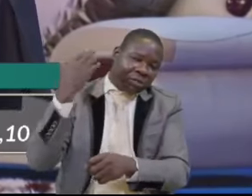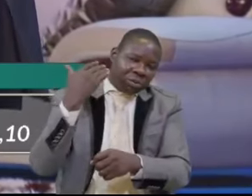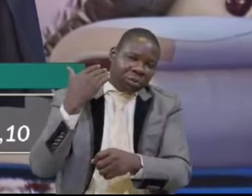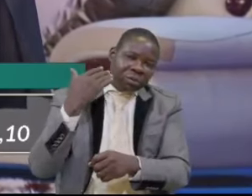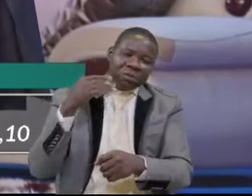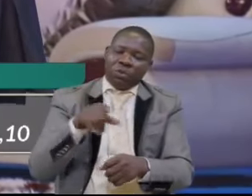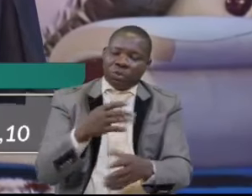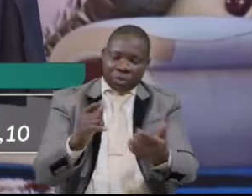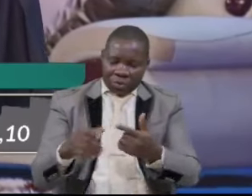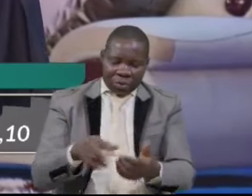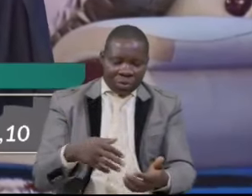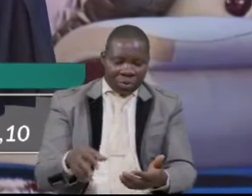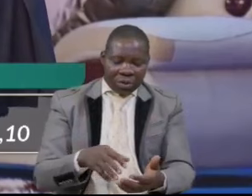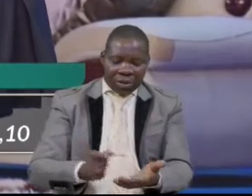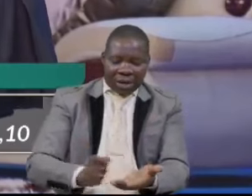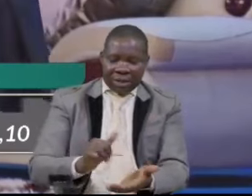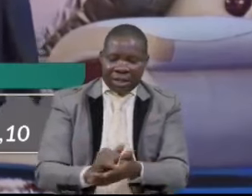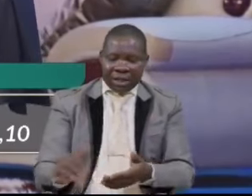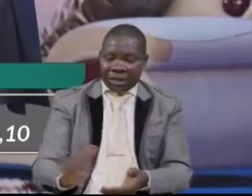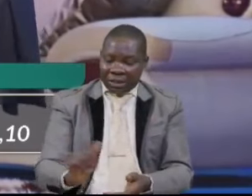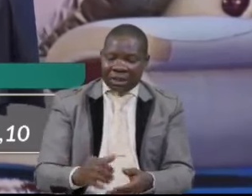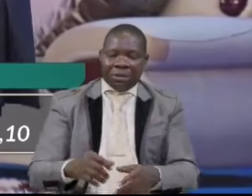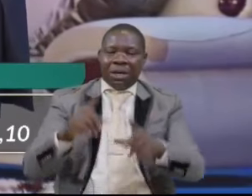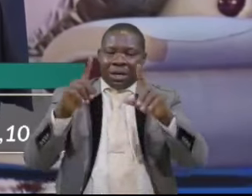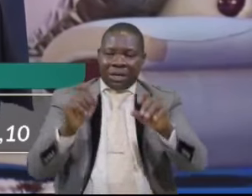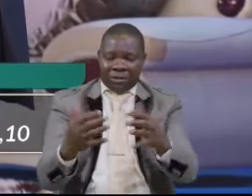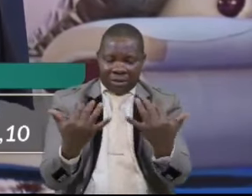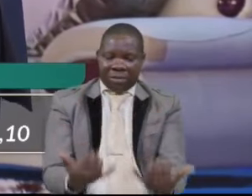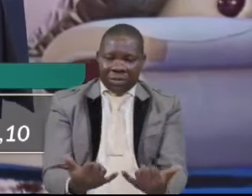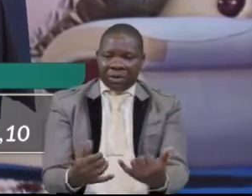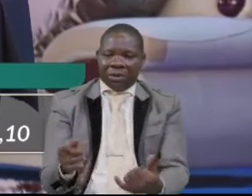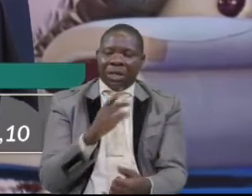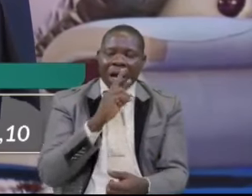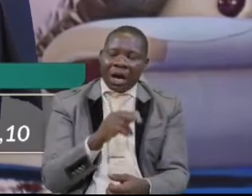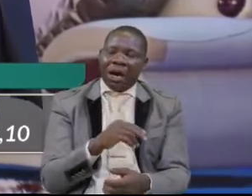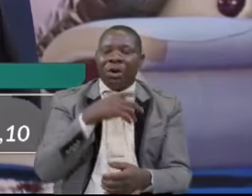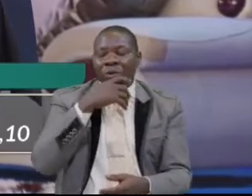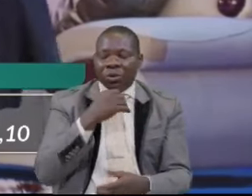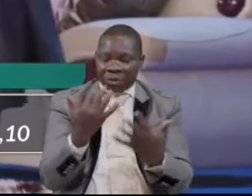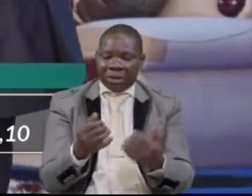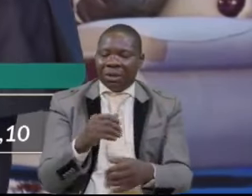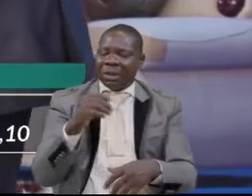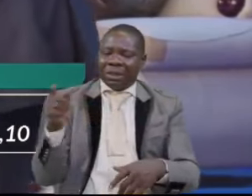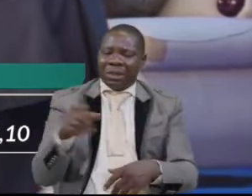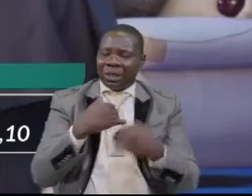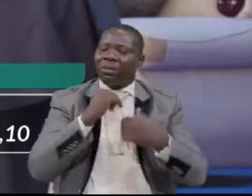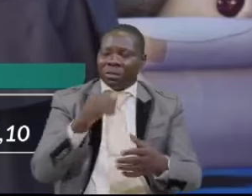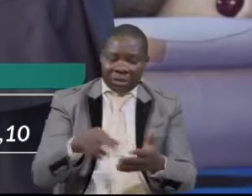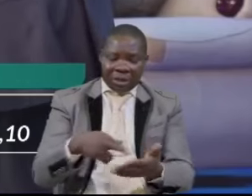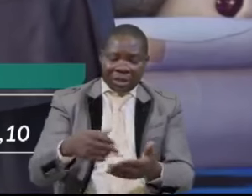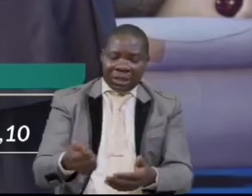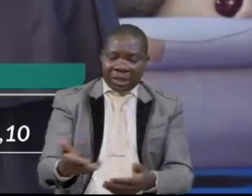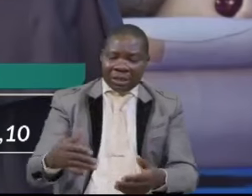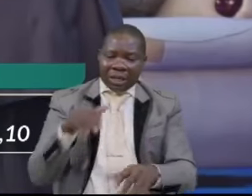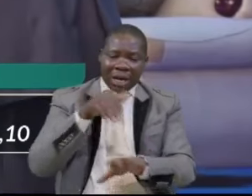after they came out of school. They're old now. at 32, they're old now